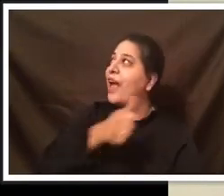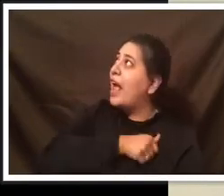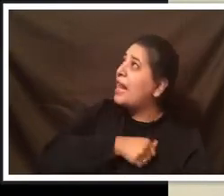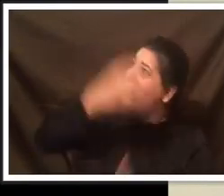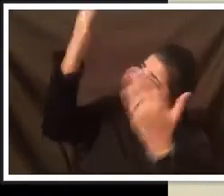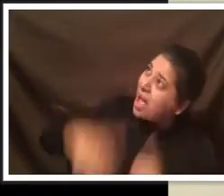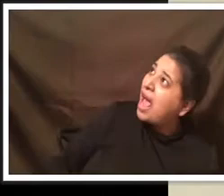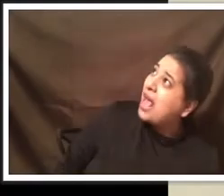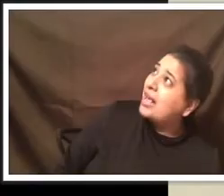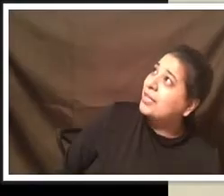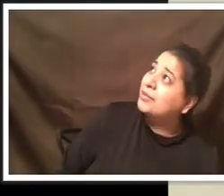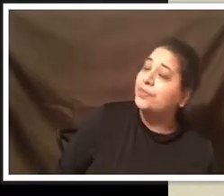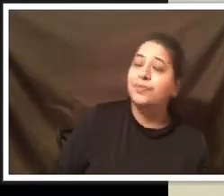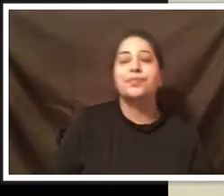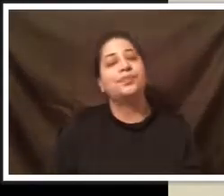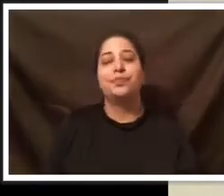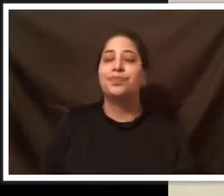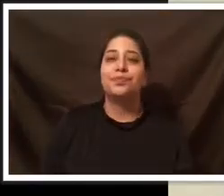climbing.